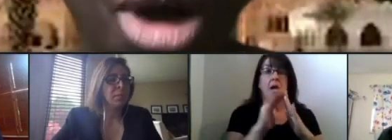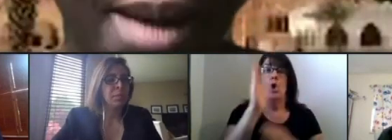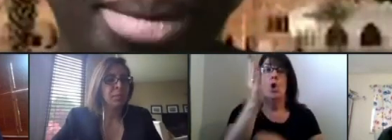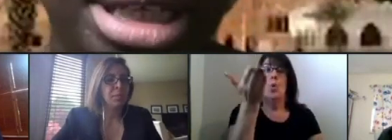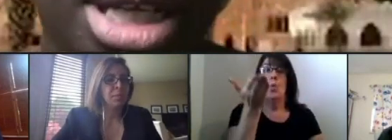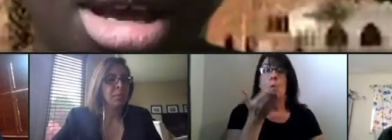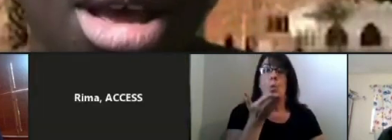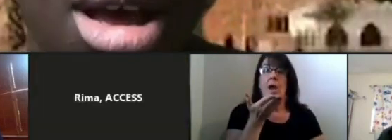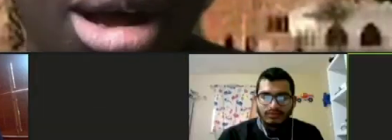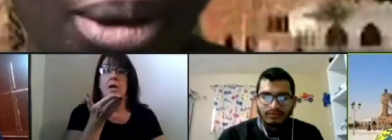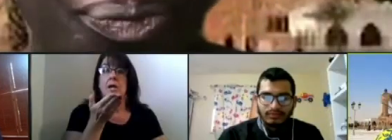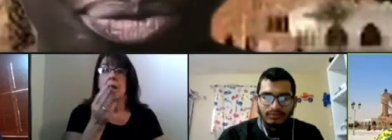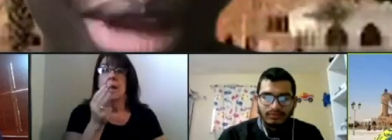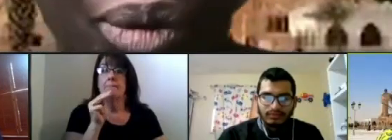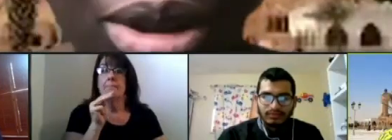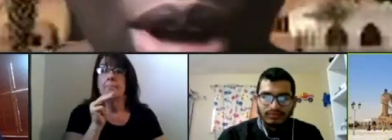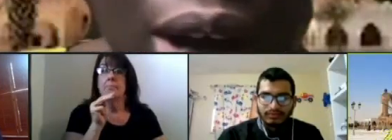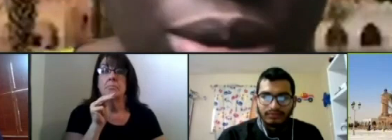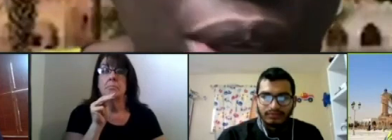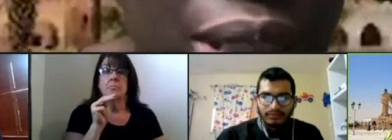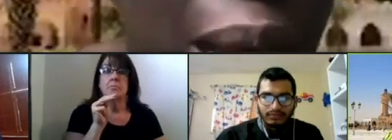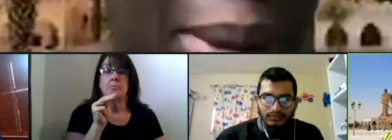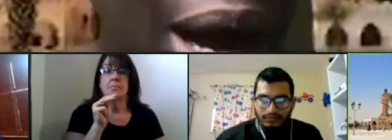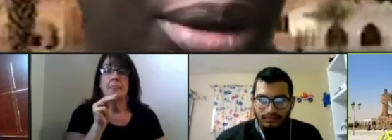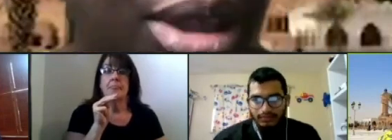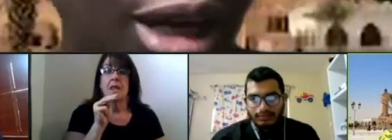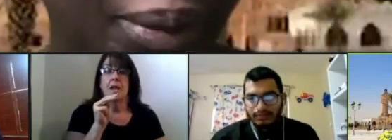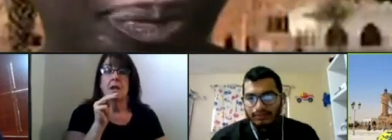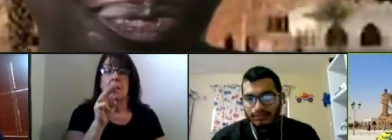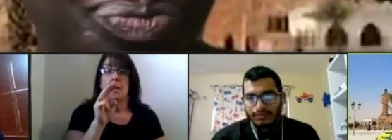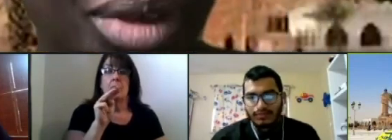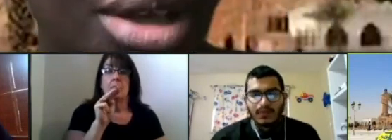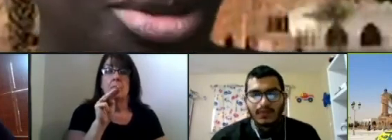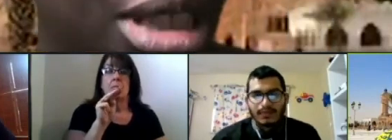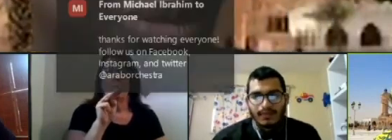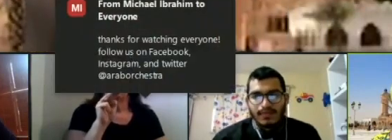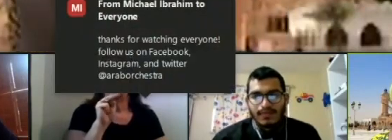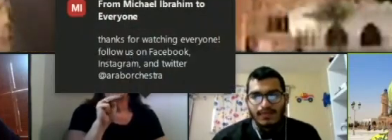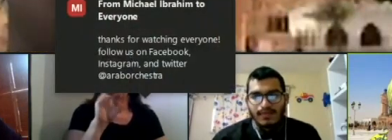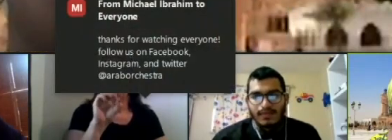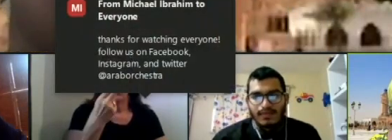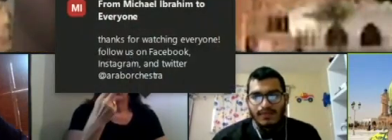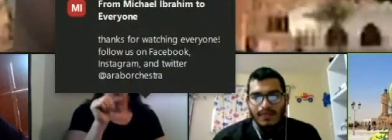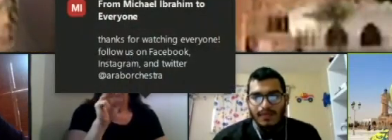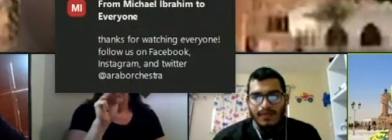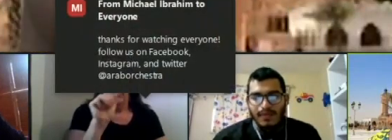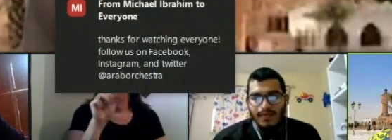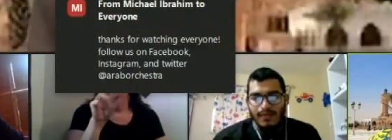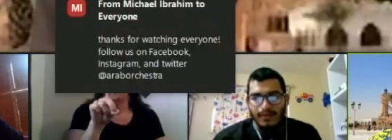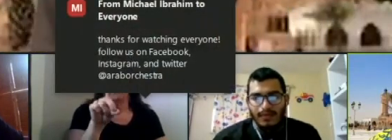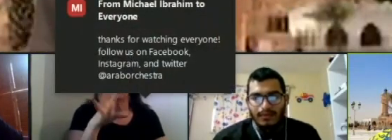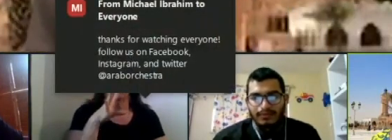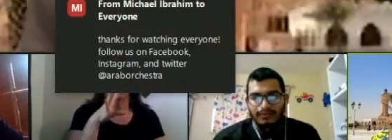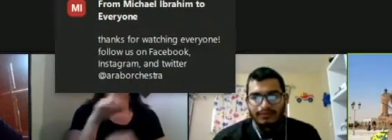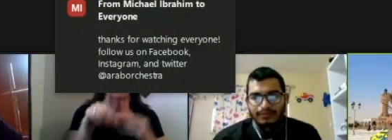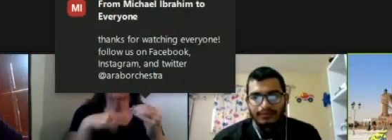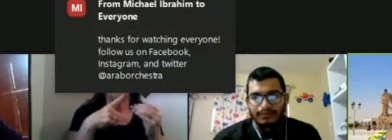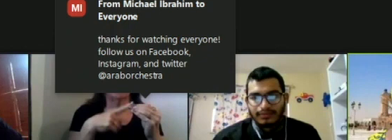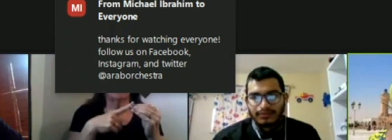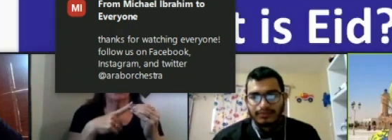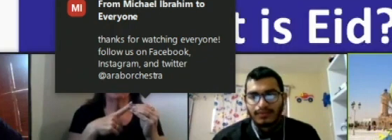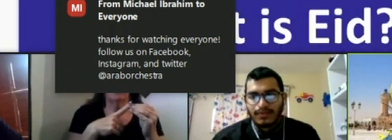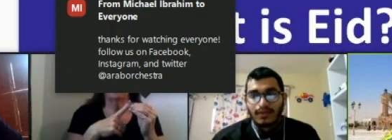welcome, Muhammad, that will talk to us about the DPS of For Eid